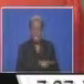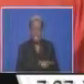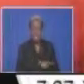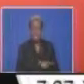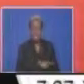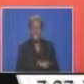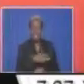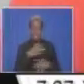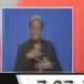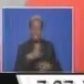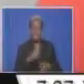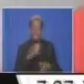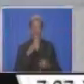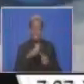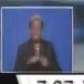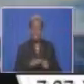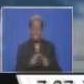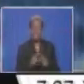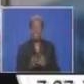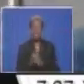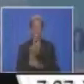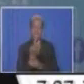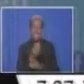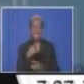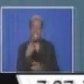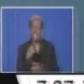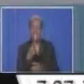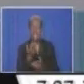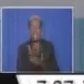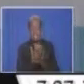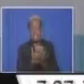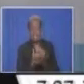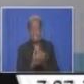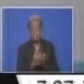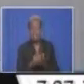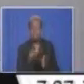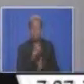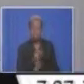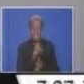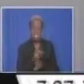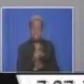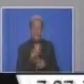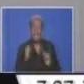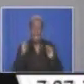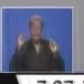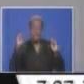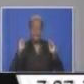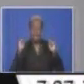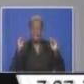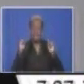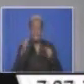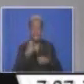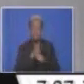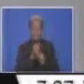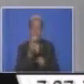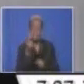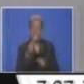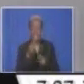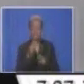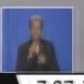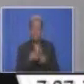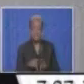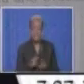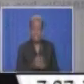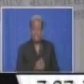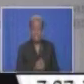to grow. He says several professional athletes also make up his vitamin therapy clientele. And all of our ingredients are